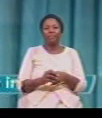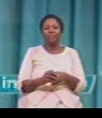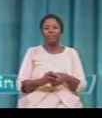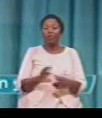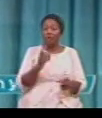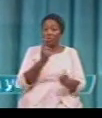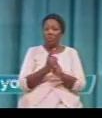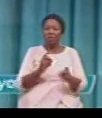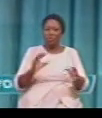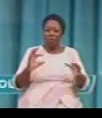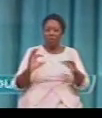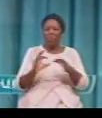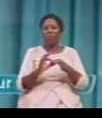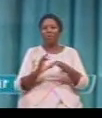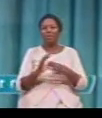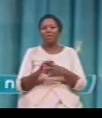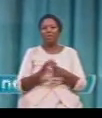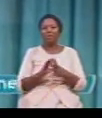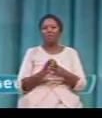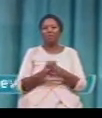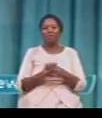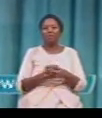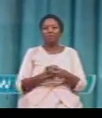Just connect.